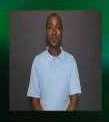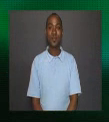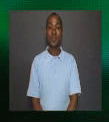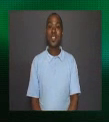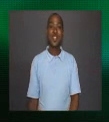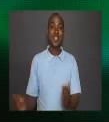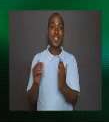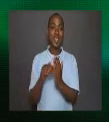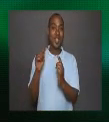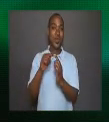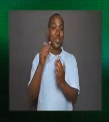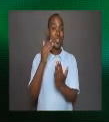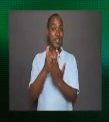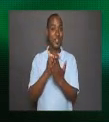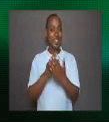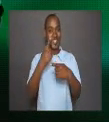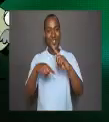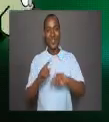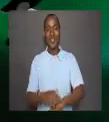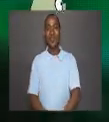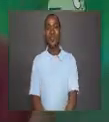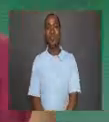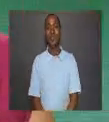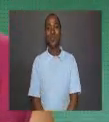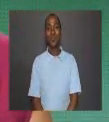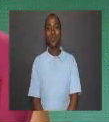Let's get back to our lesson.